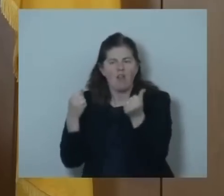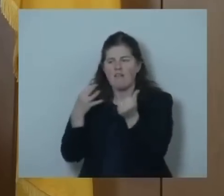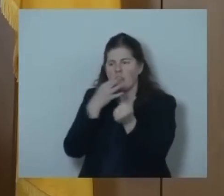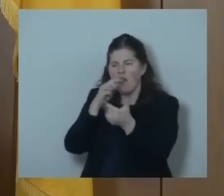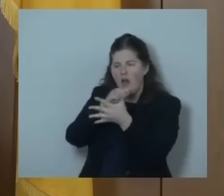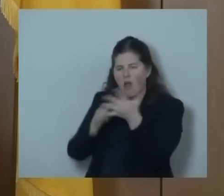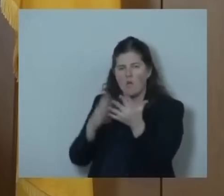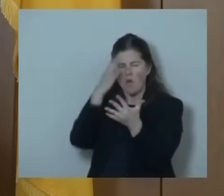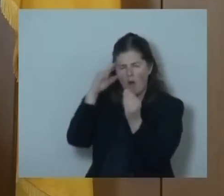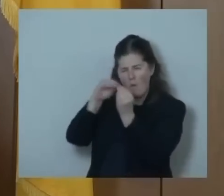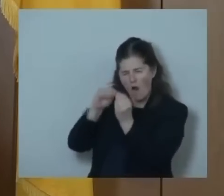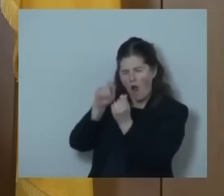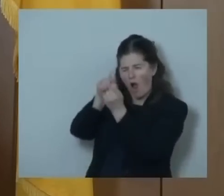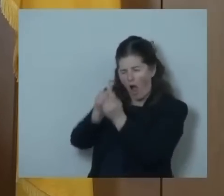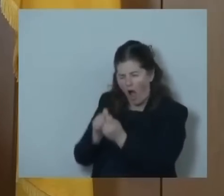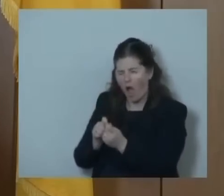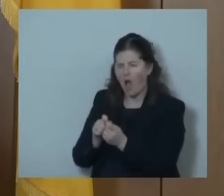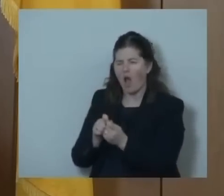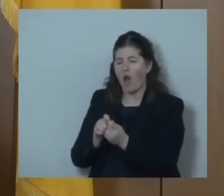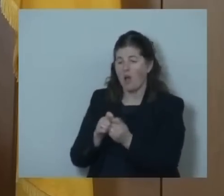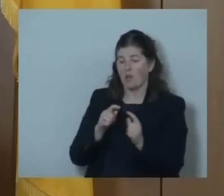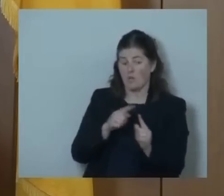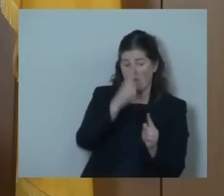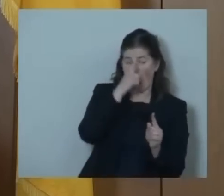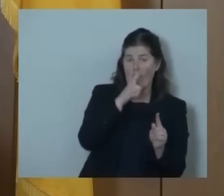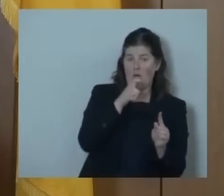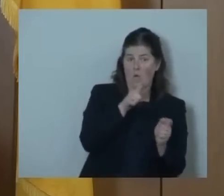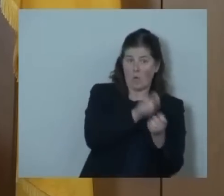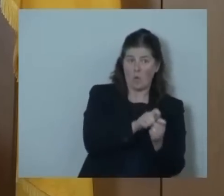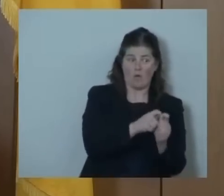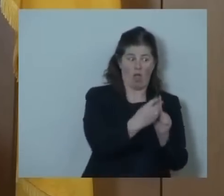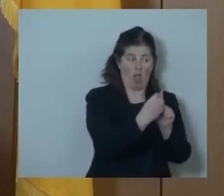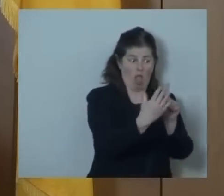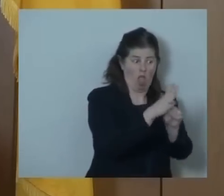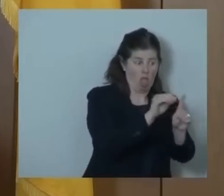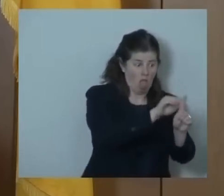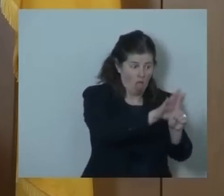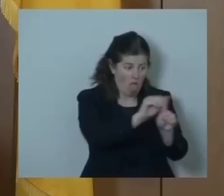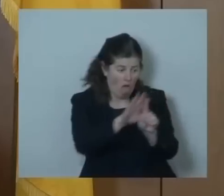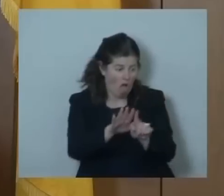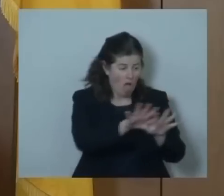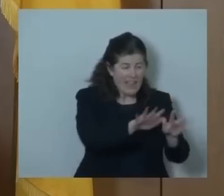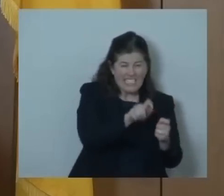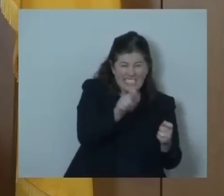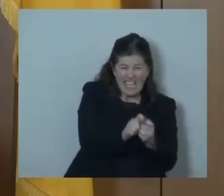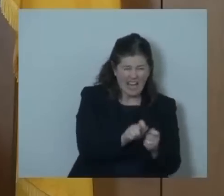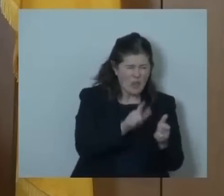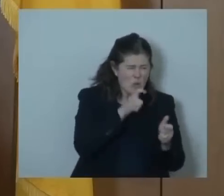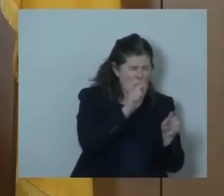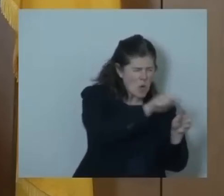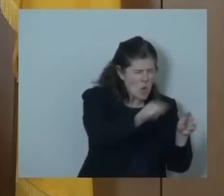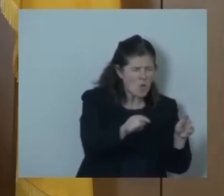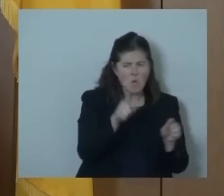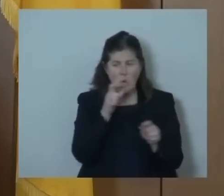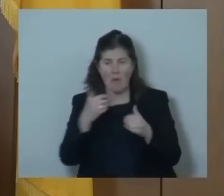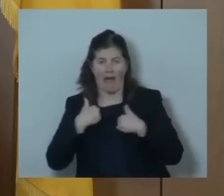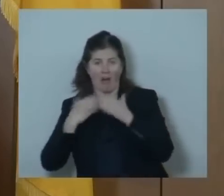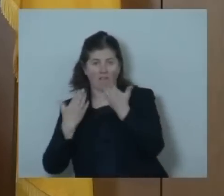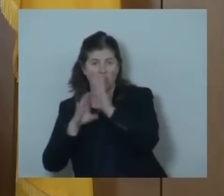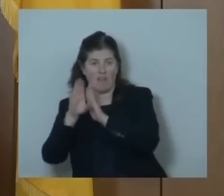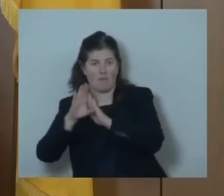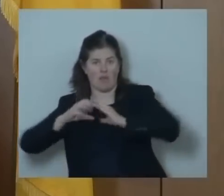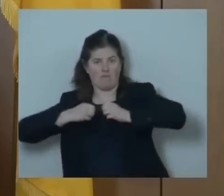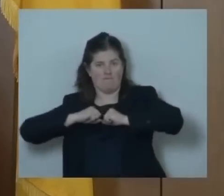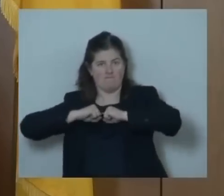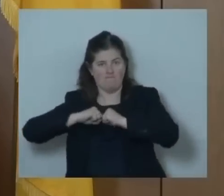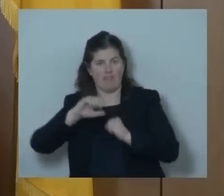know exactly who's been exposed and exactly how many people have antibodies and exactly how many people have the